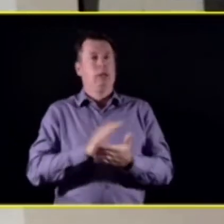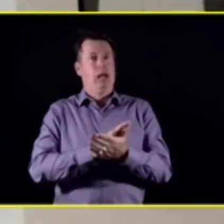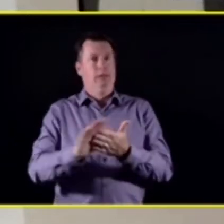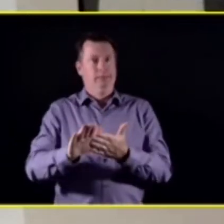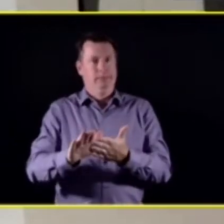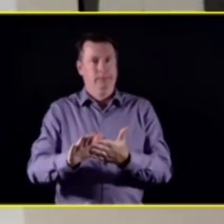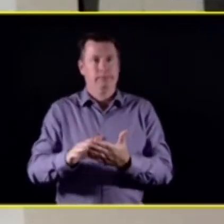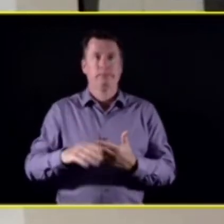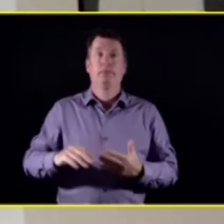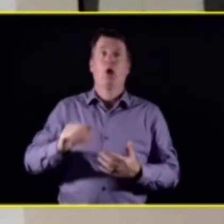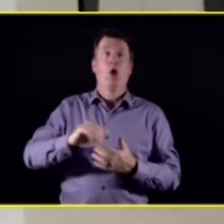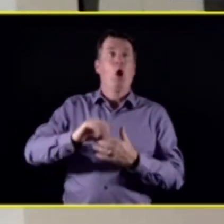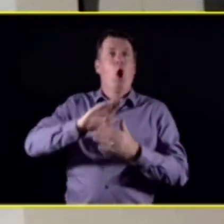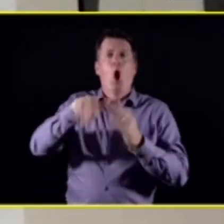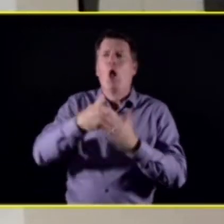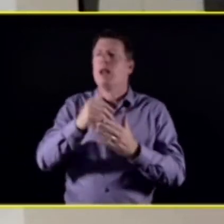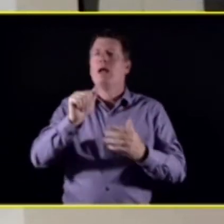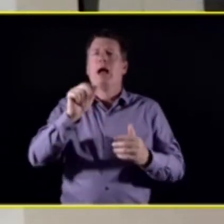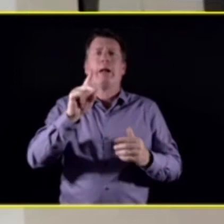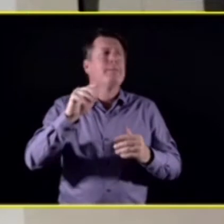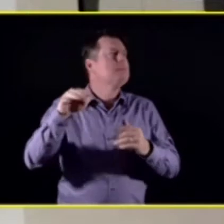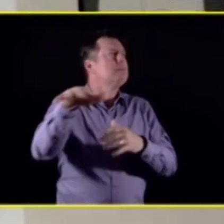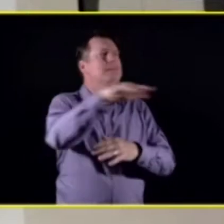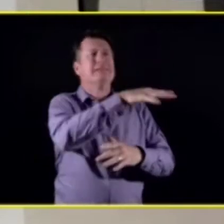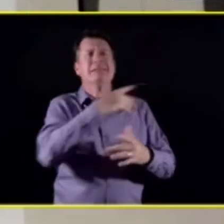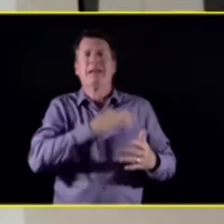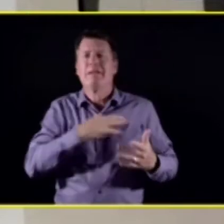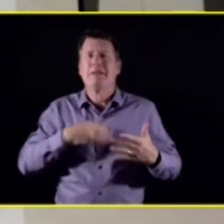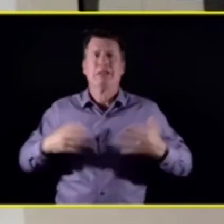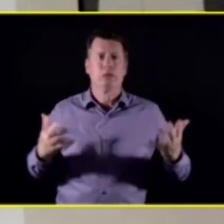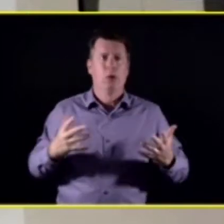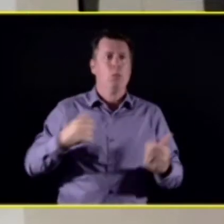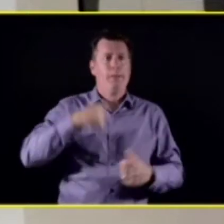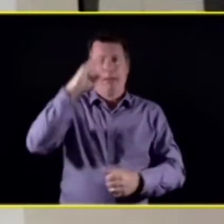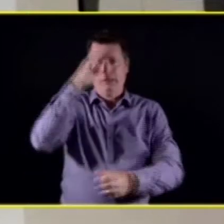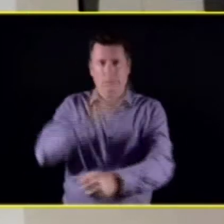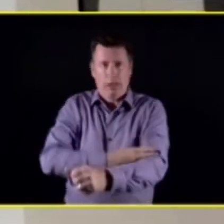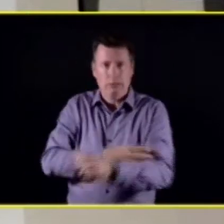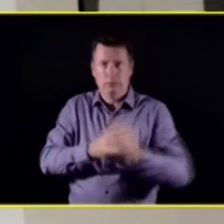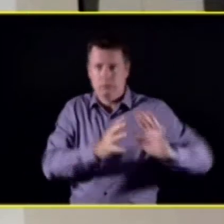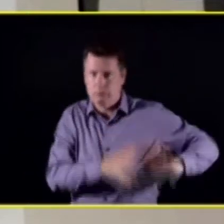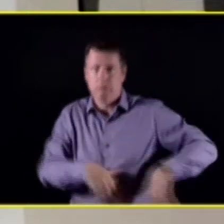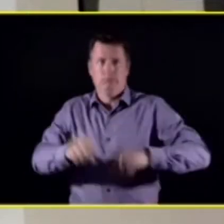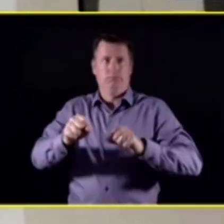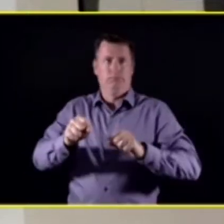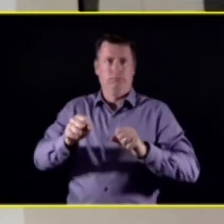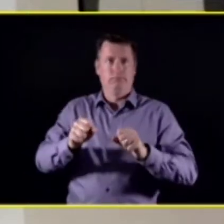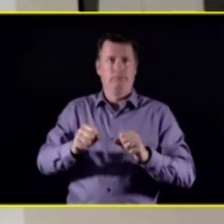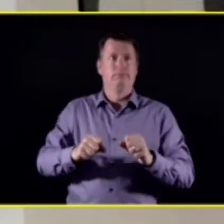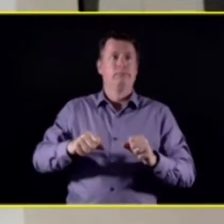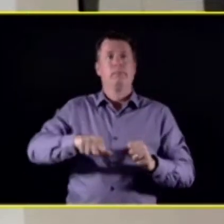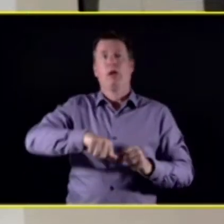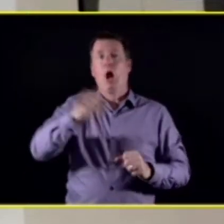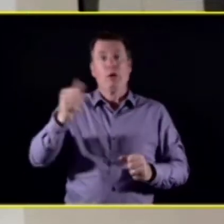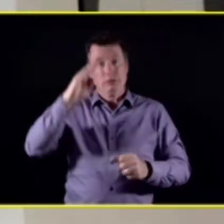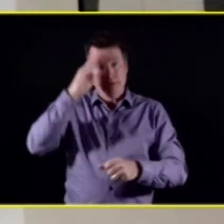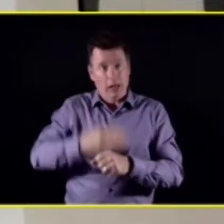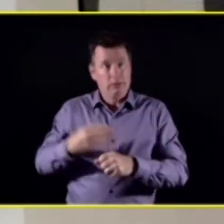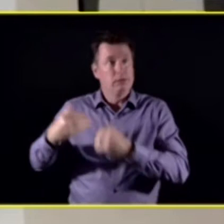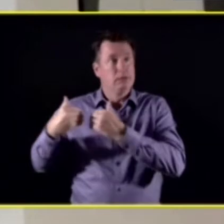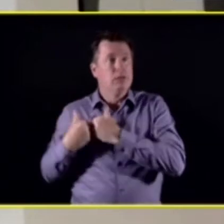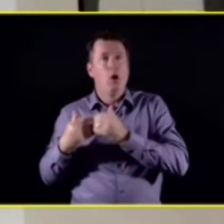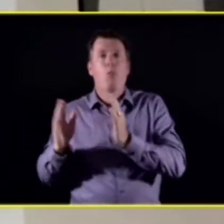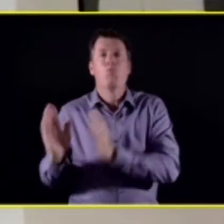other son prepared for me coming home and my care. And my brothers and